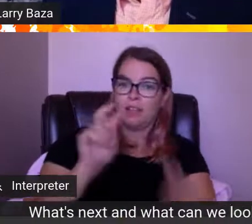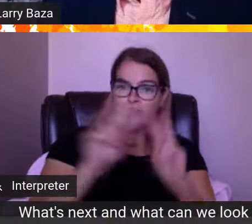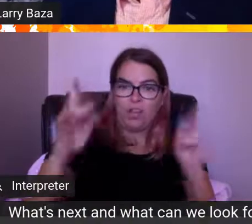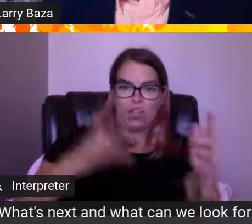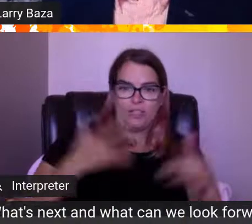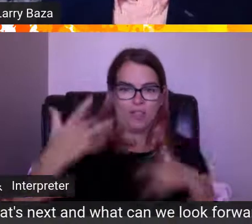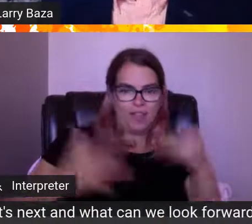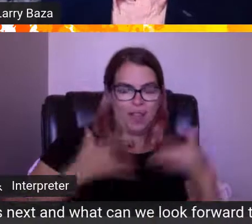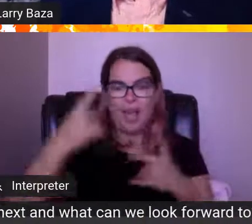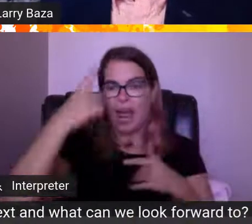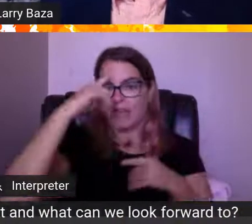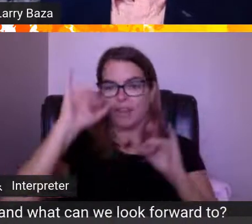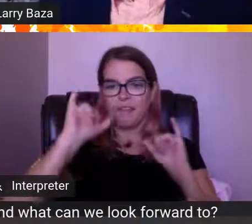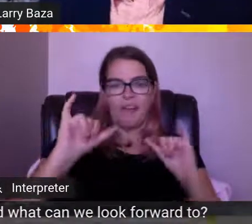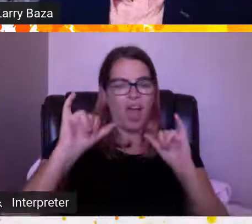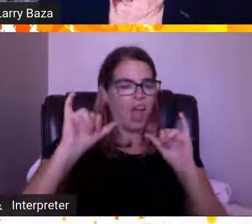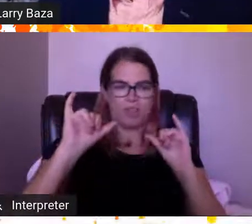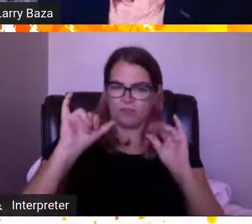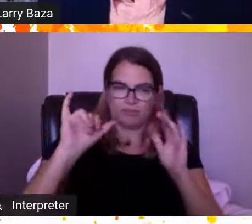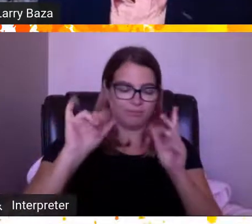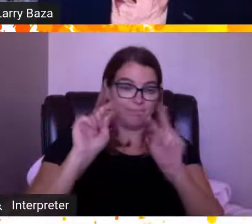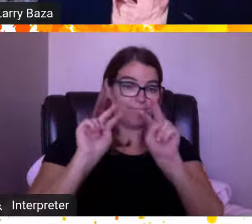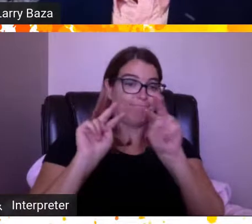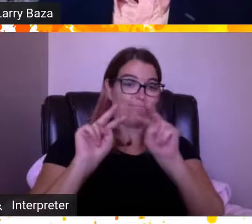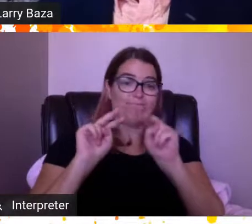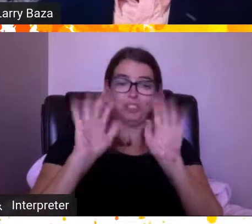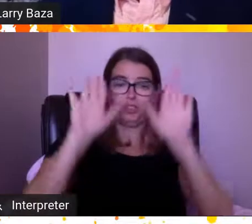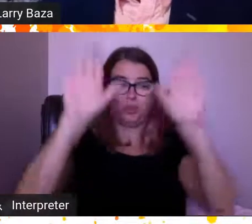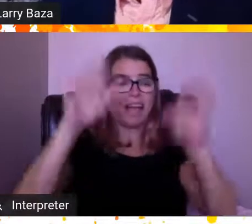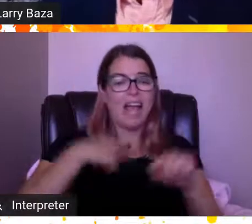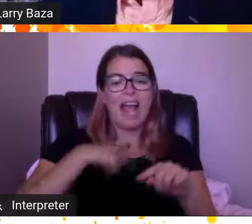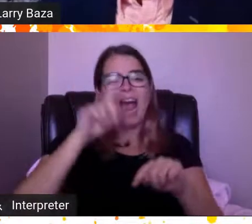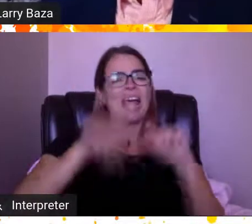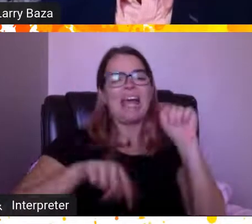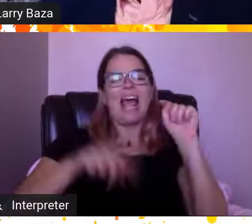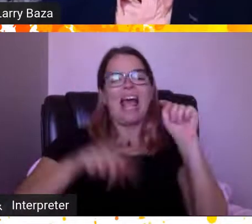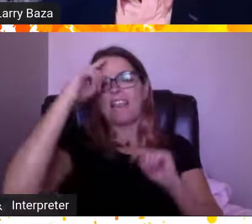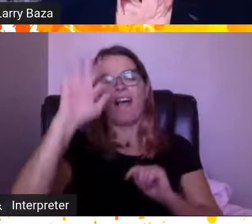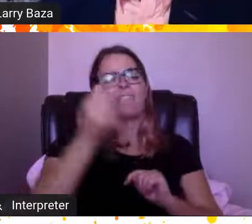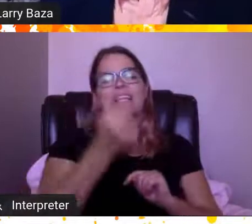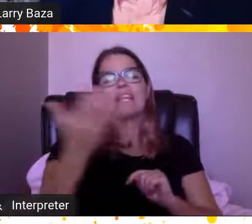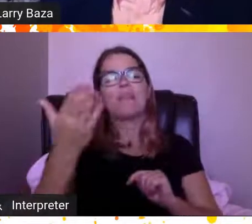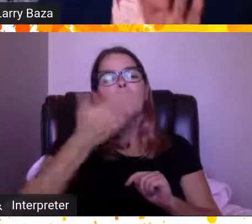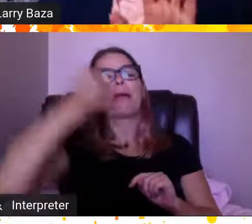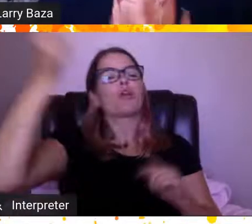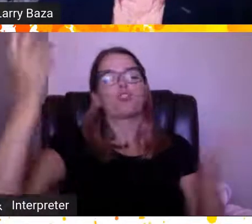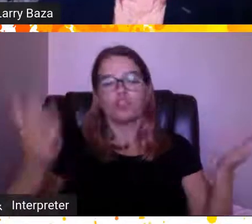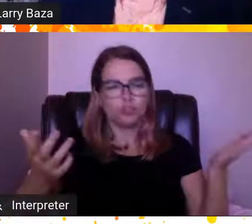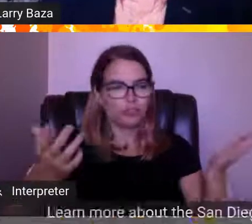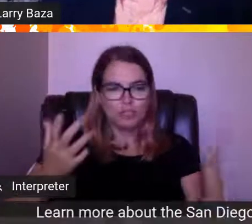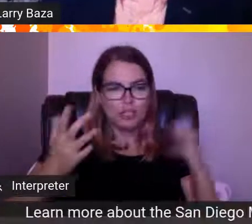bodes well. And I can't think of anything even better than being on that